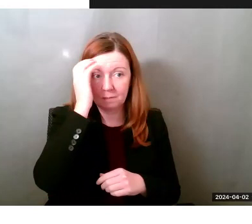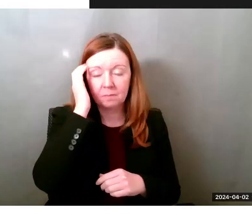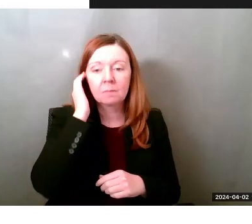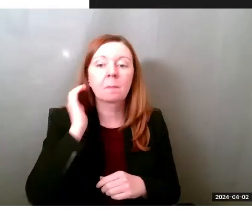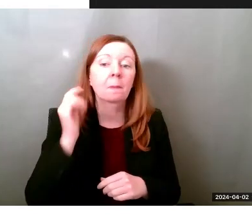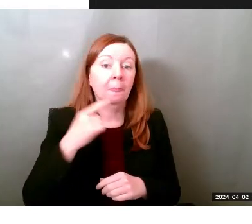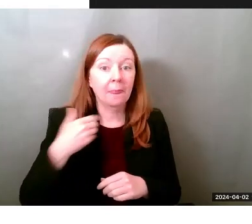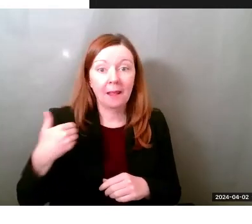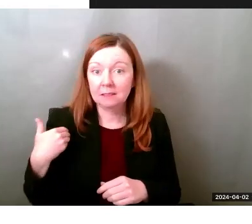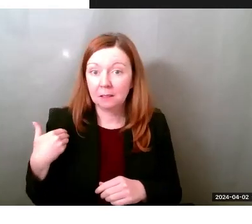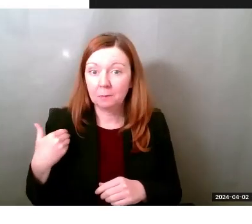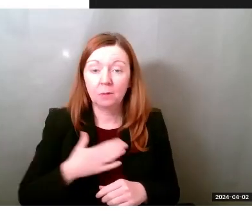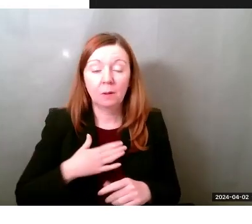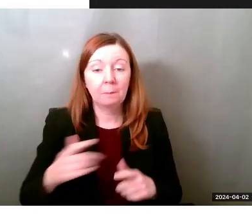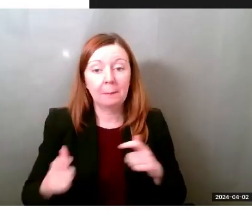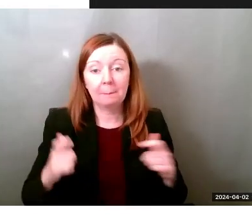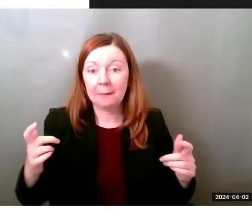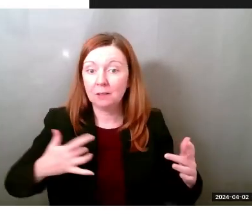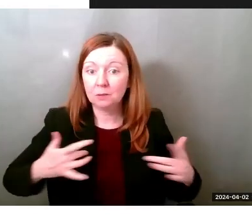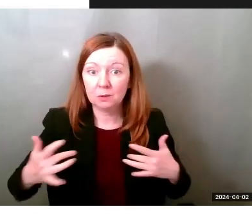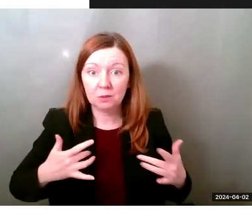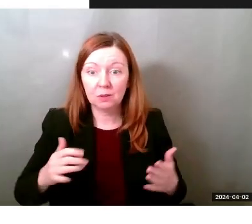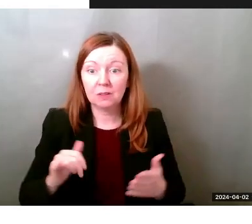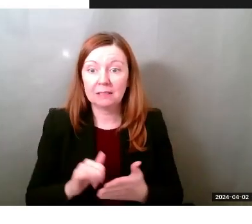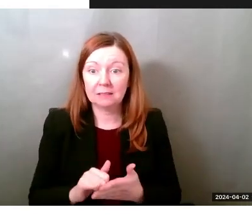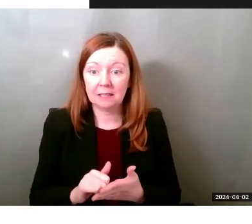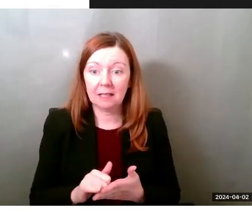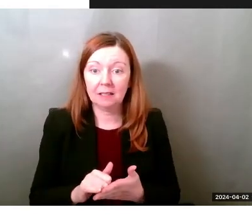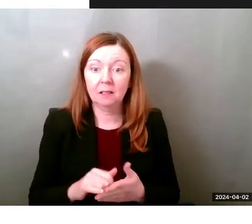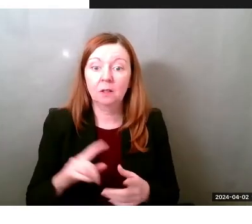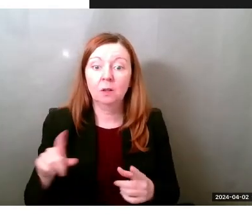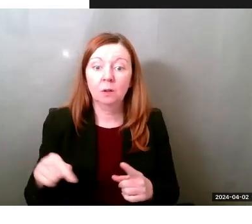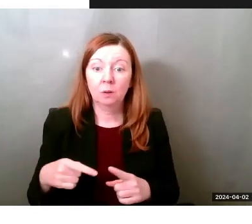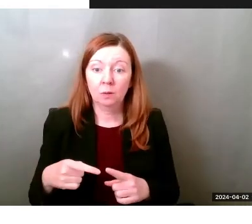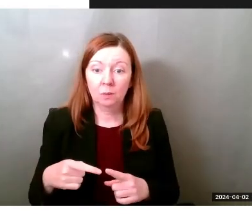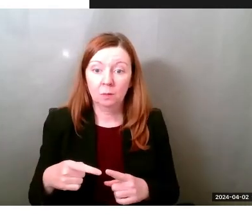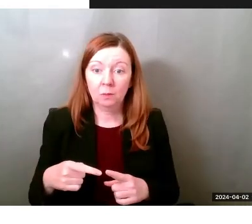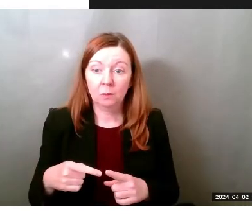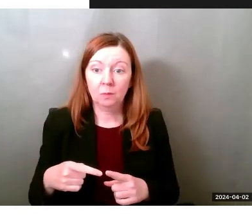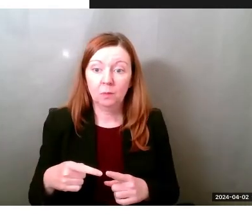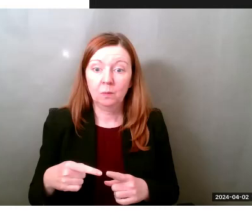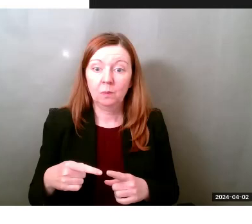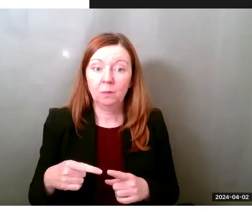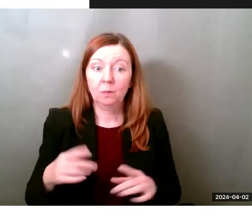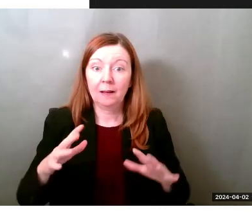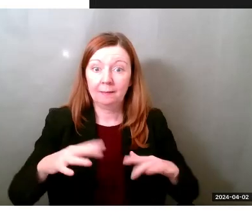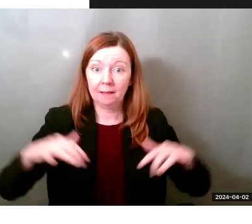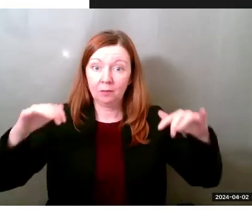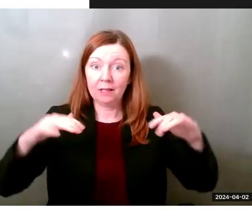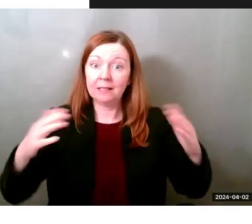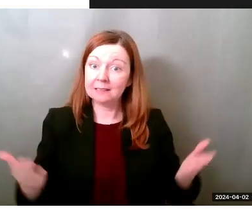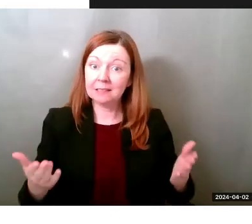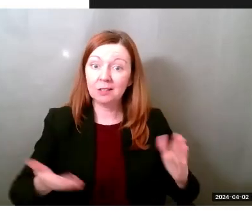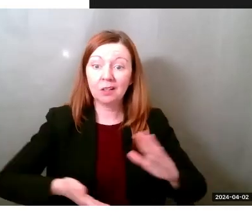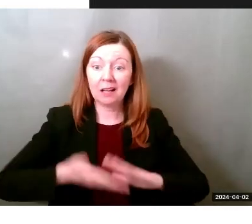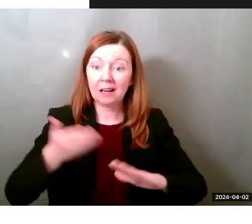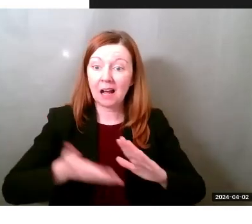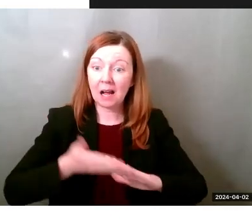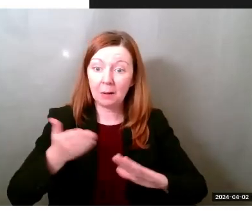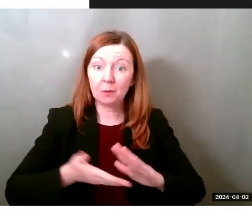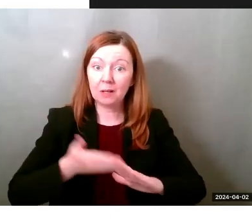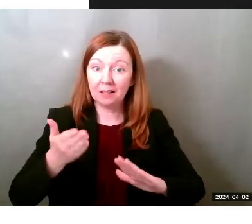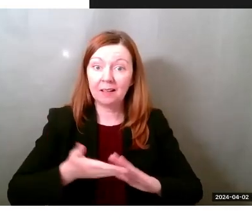this earlier, is that my biggest concern is when if this arena is here and it's operating in real